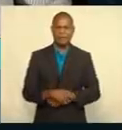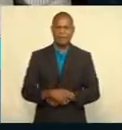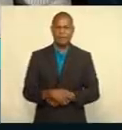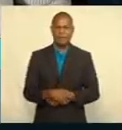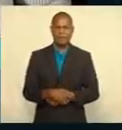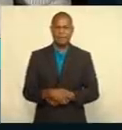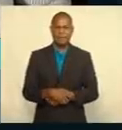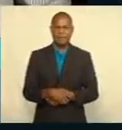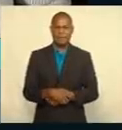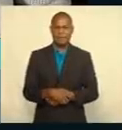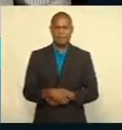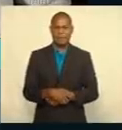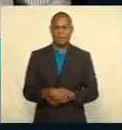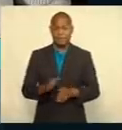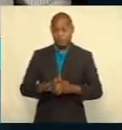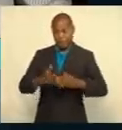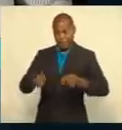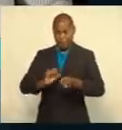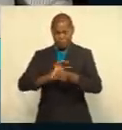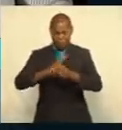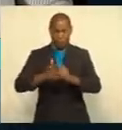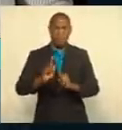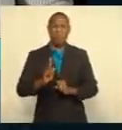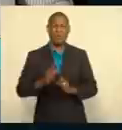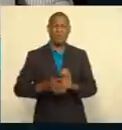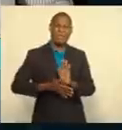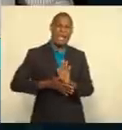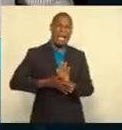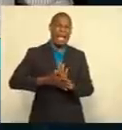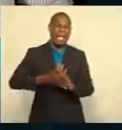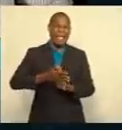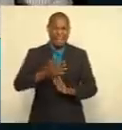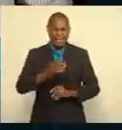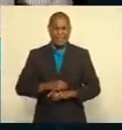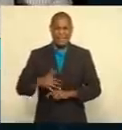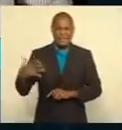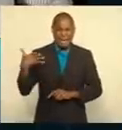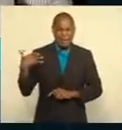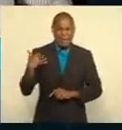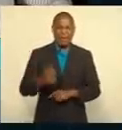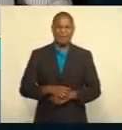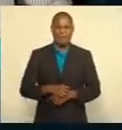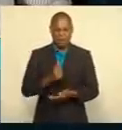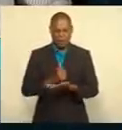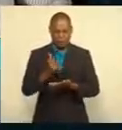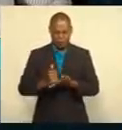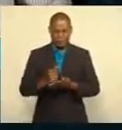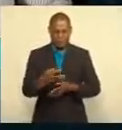Koroi, given that COVID-19 is highly infectious, are authorities expecting more cases?